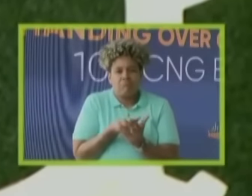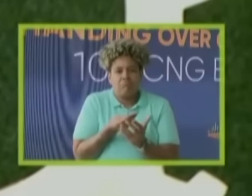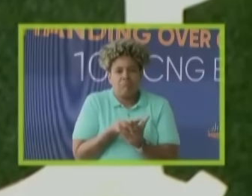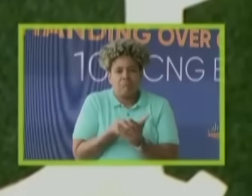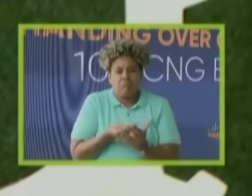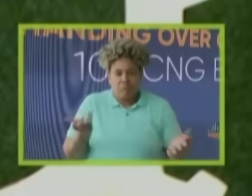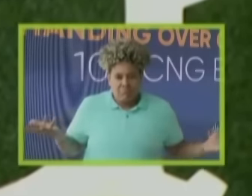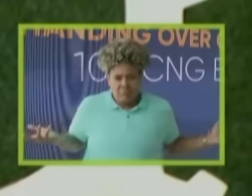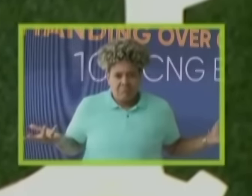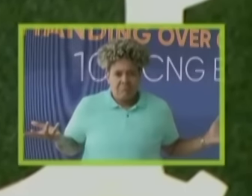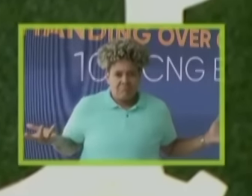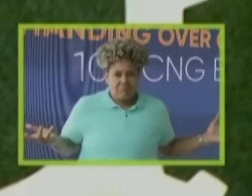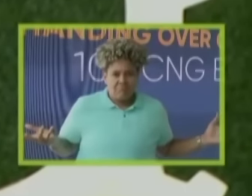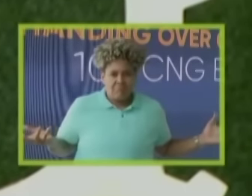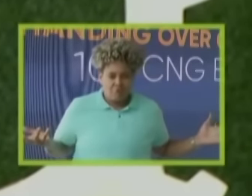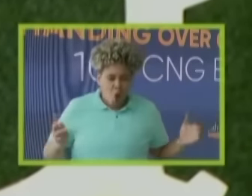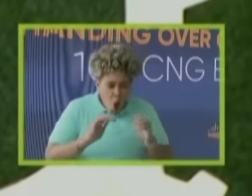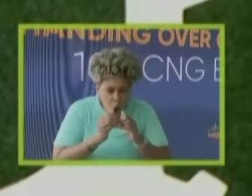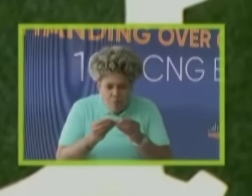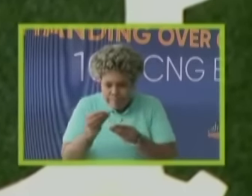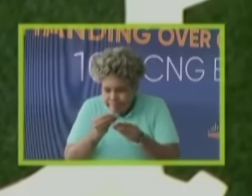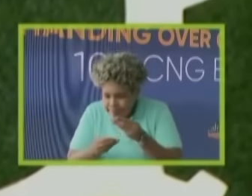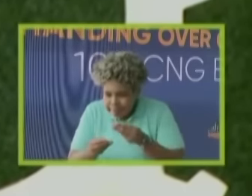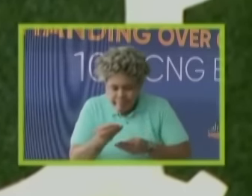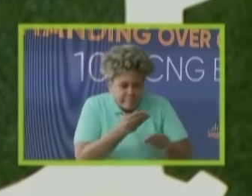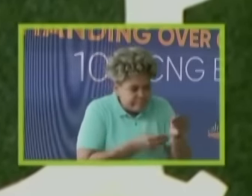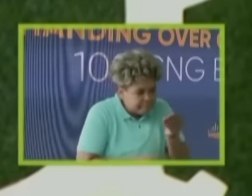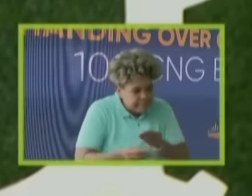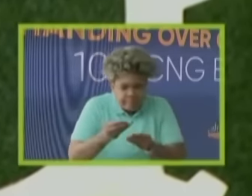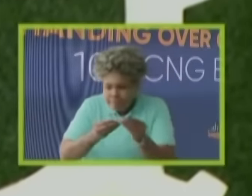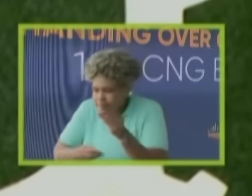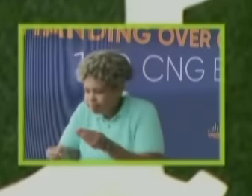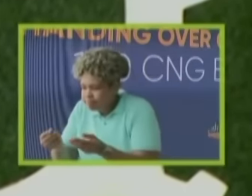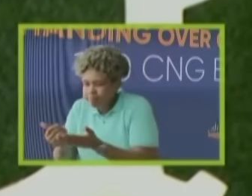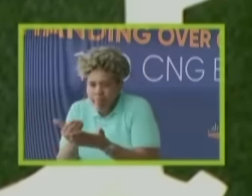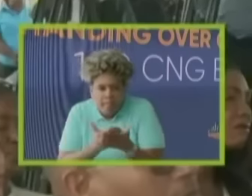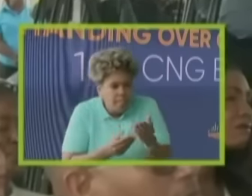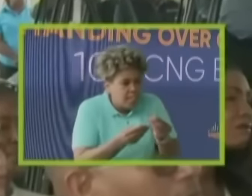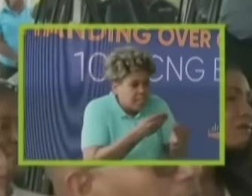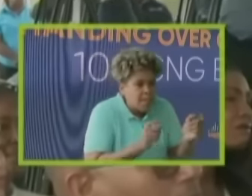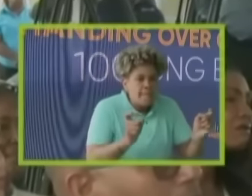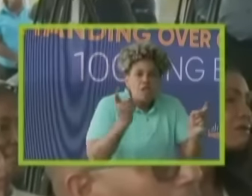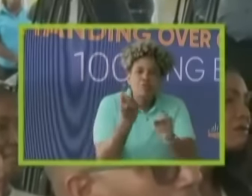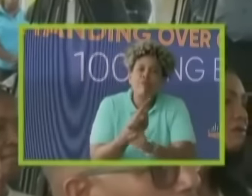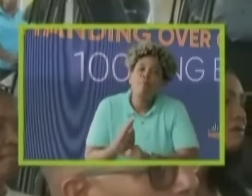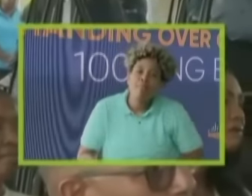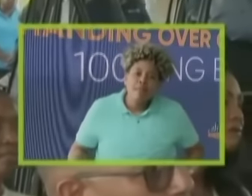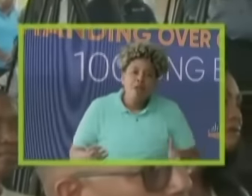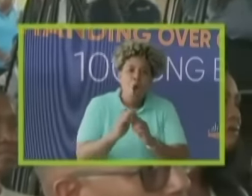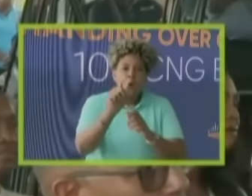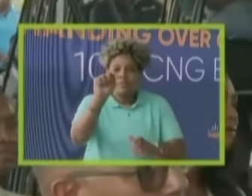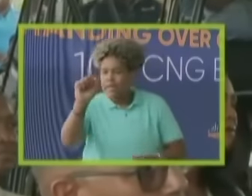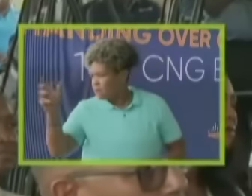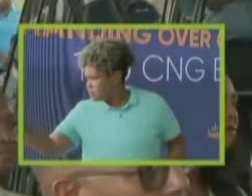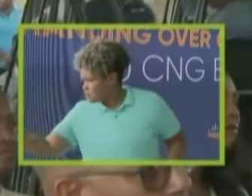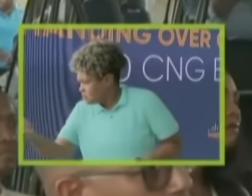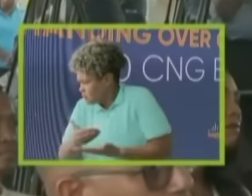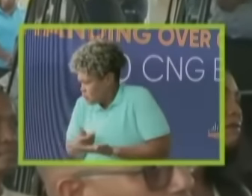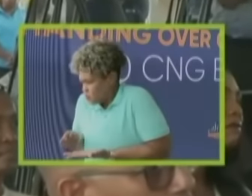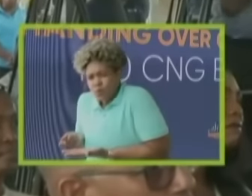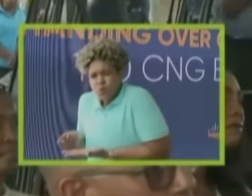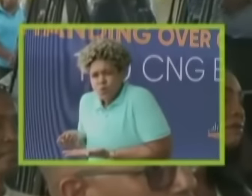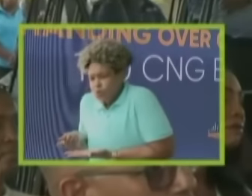meaning how we manage the public revenues, how we deal with taxes, and how